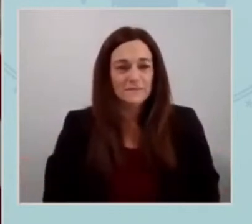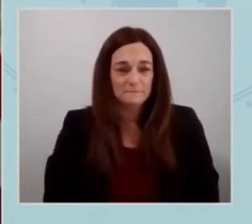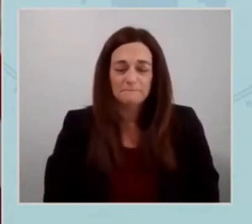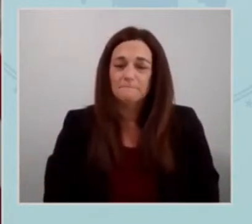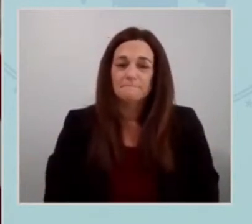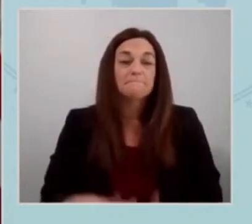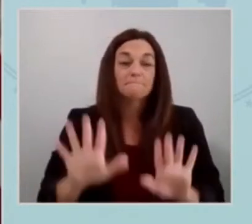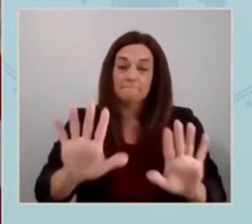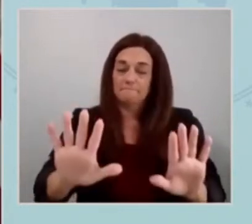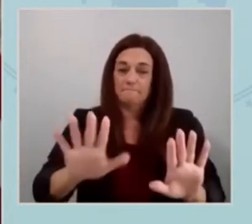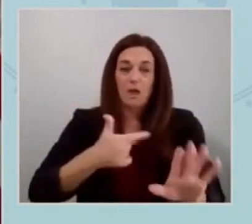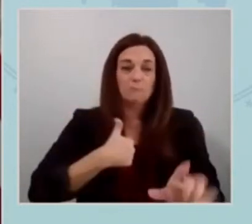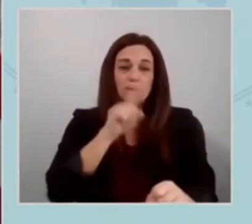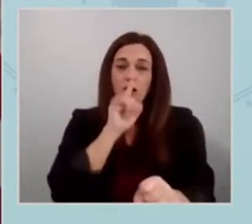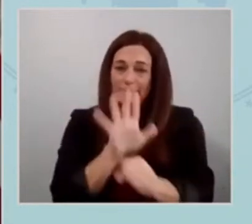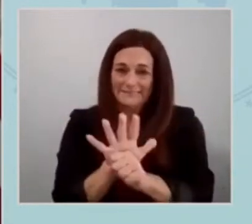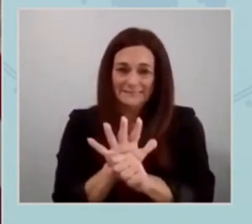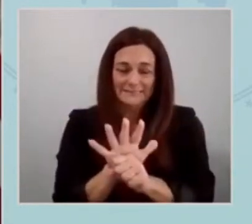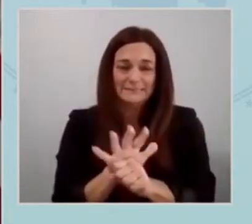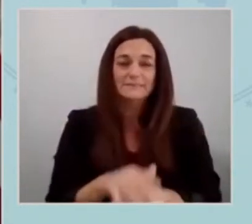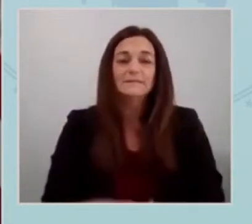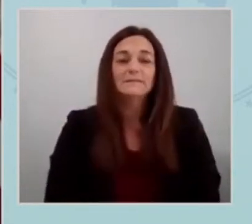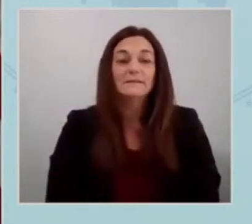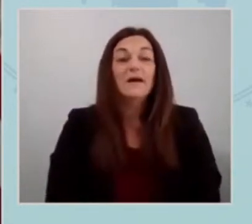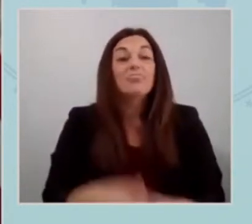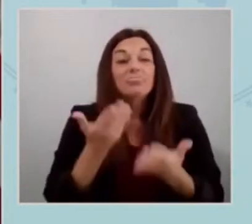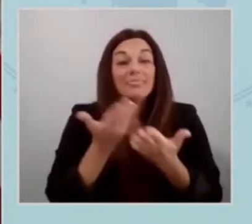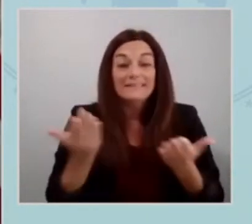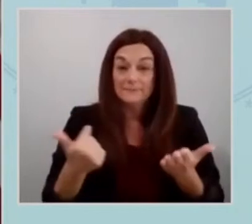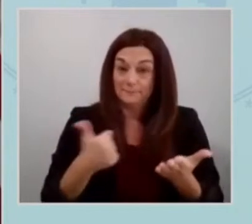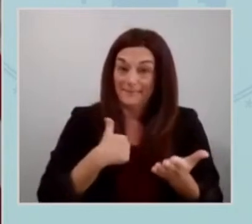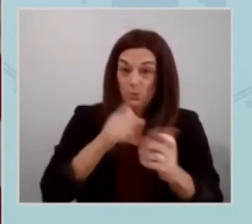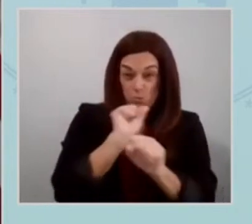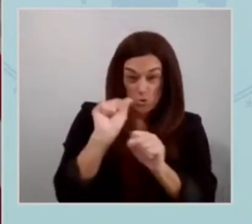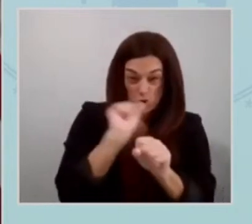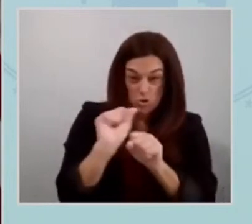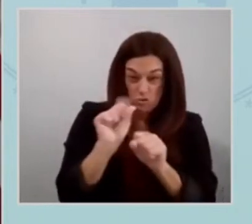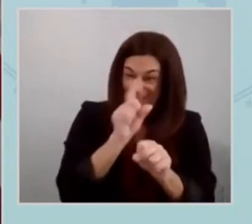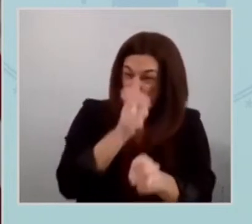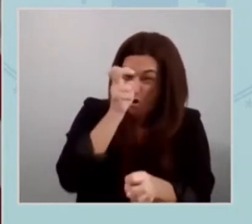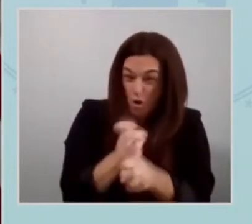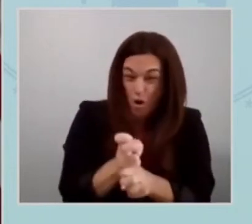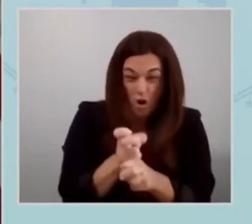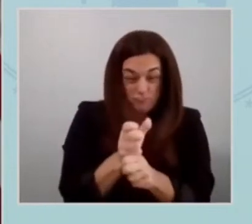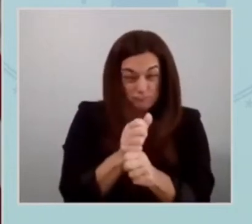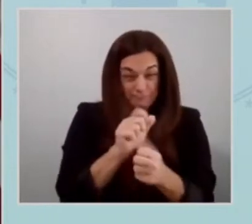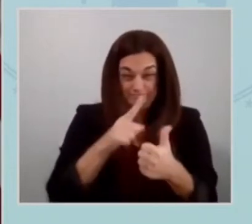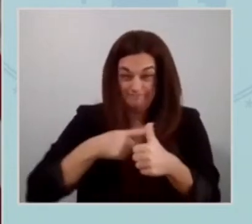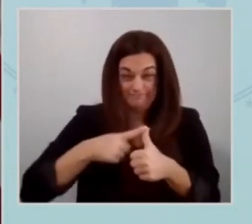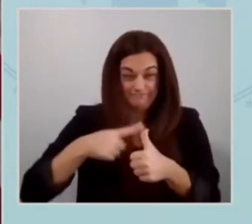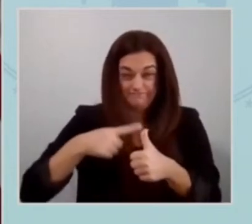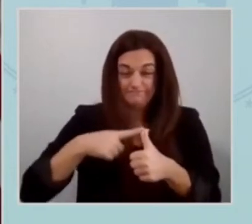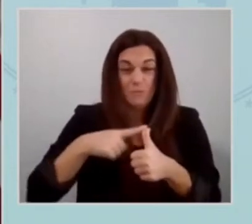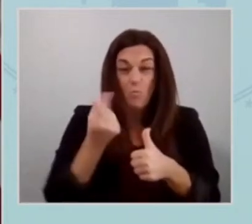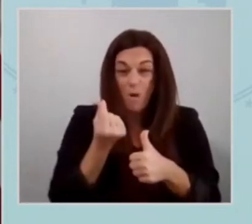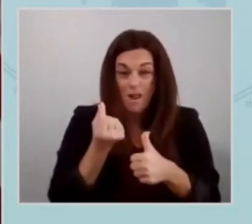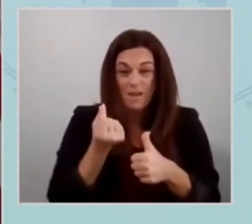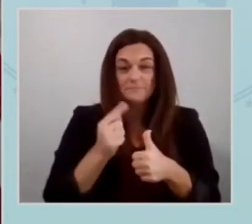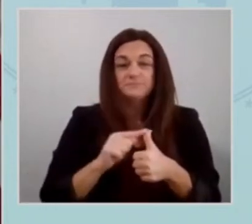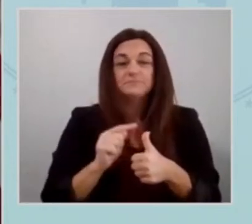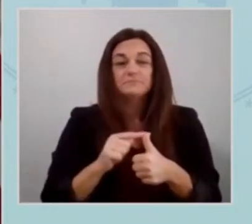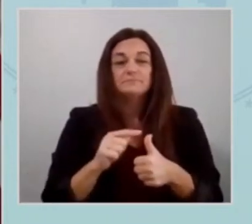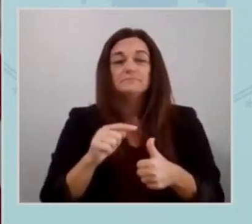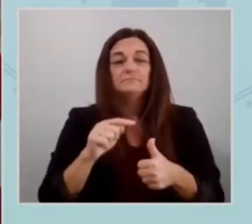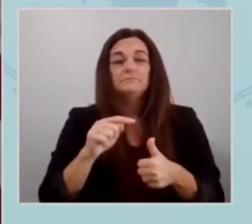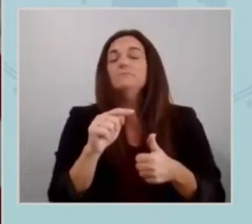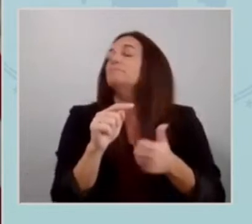decency. Just decency. So, look, I promise you, the things that I'm going to be working on very,